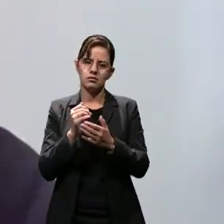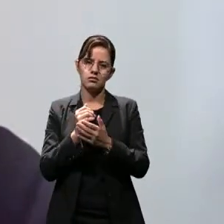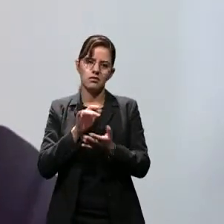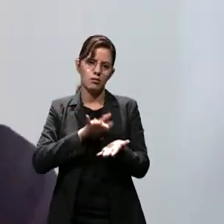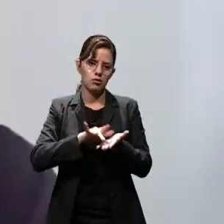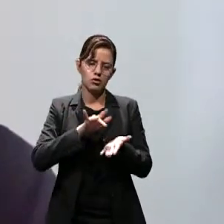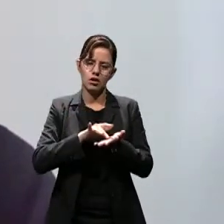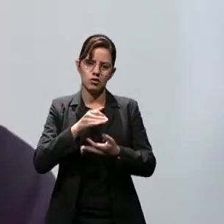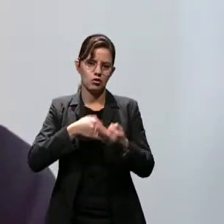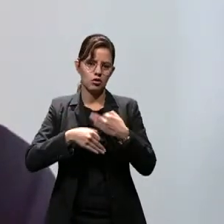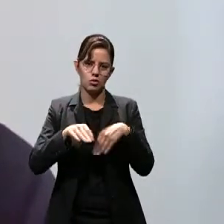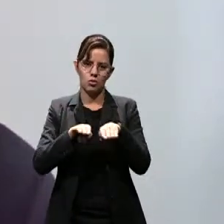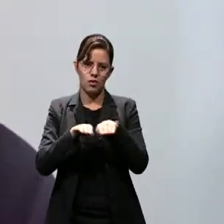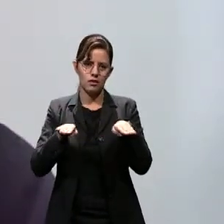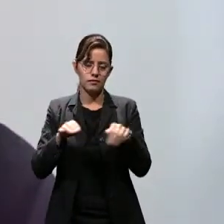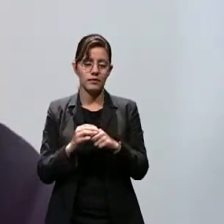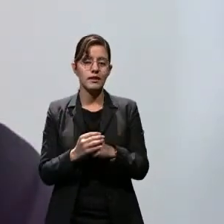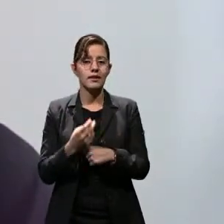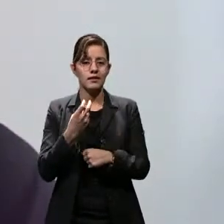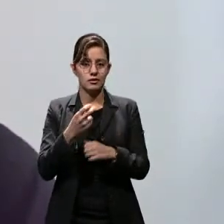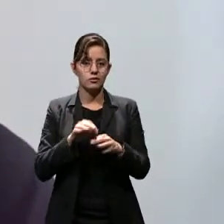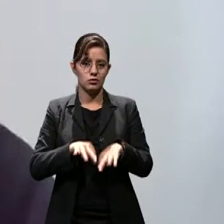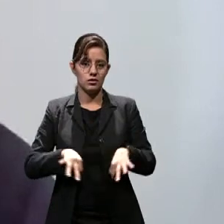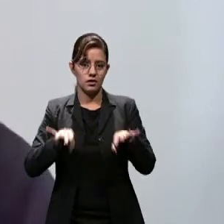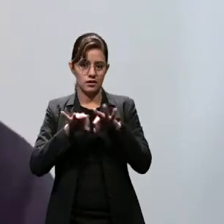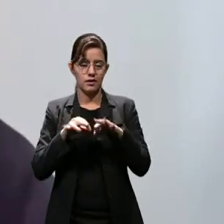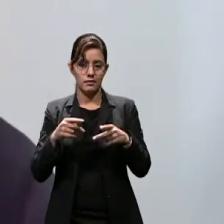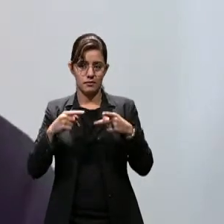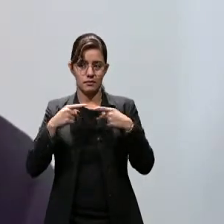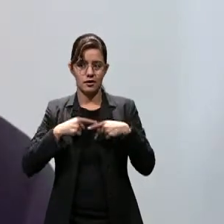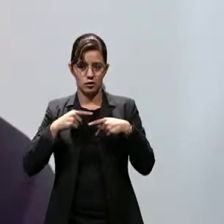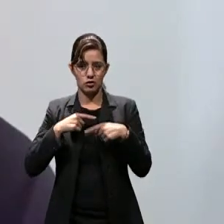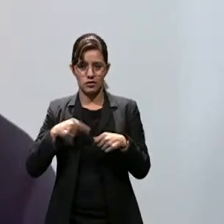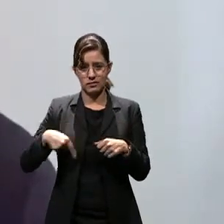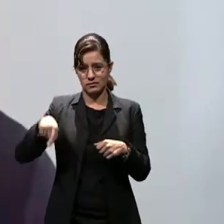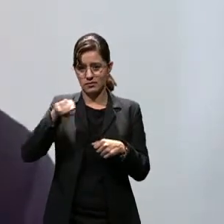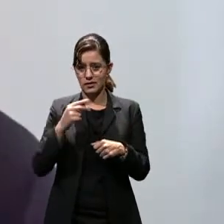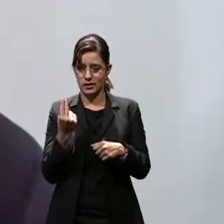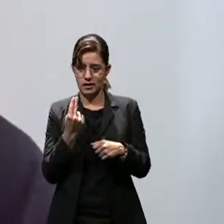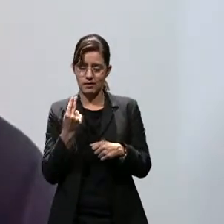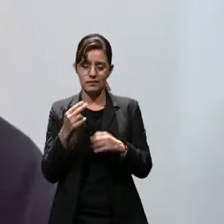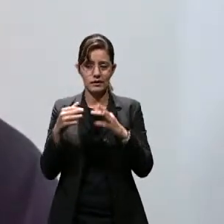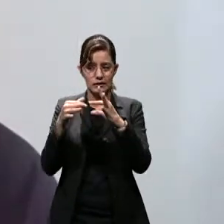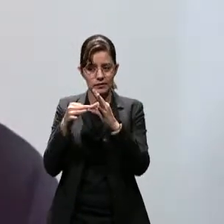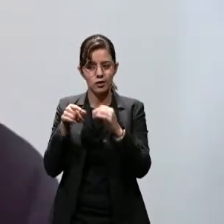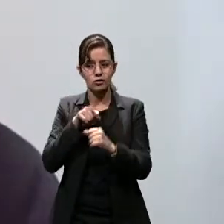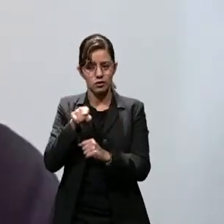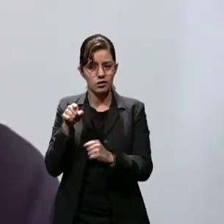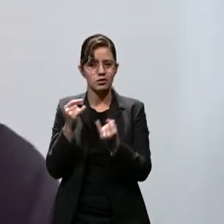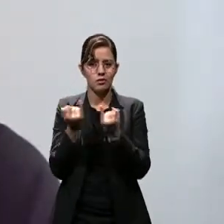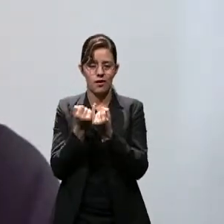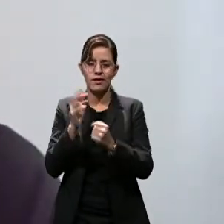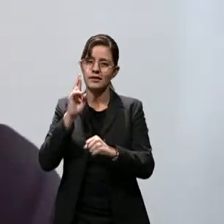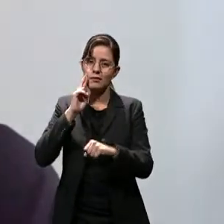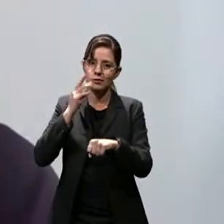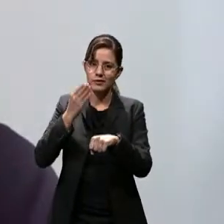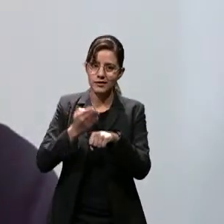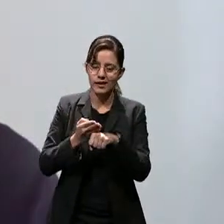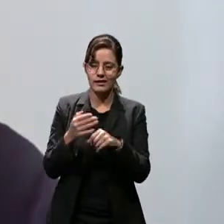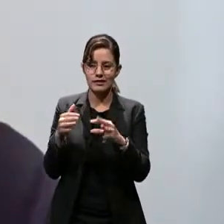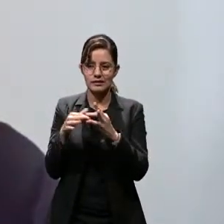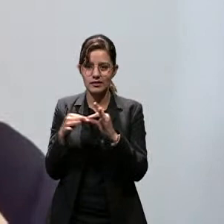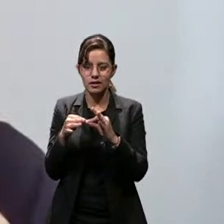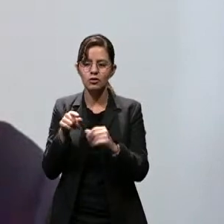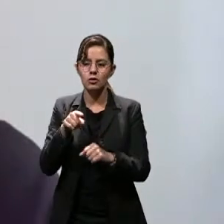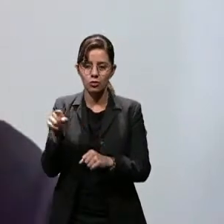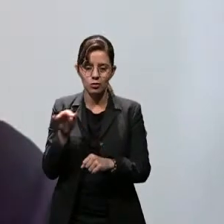with civil society is key. I think that we have to have citizens that understand their role and offer them tools so they